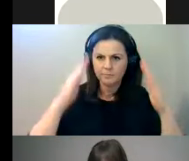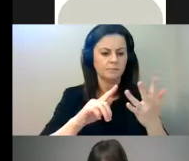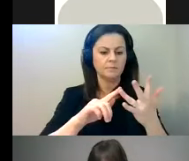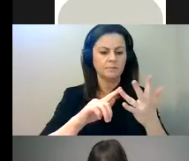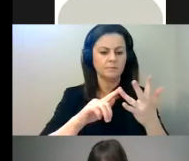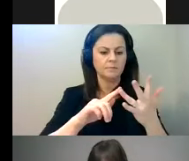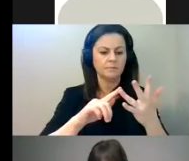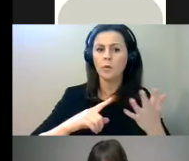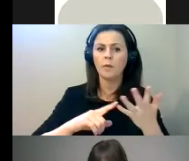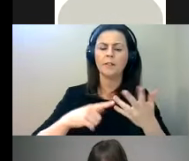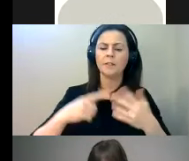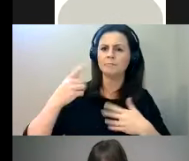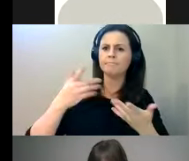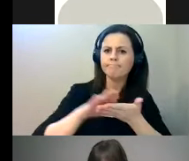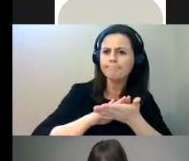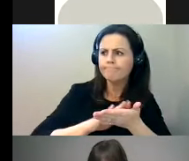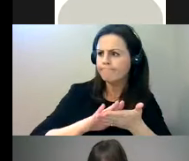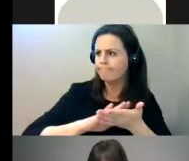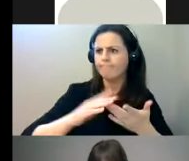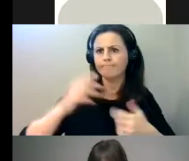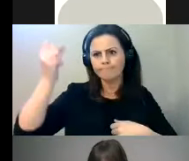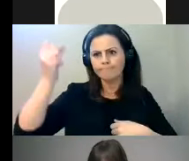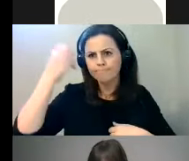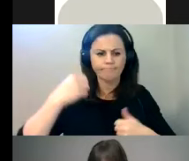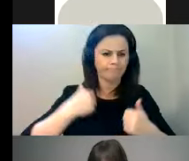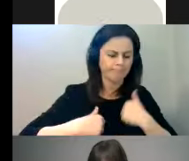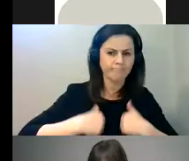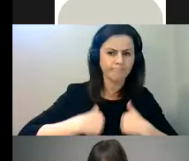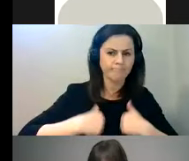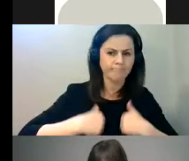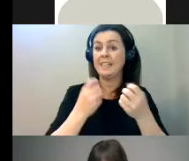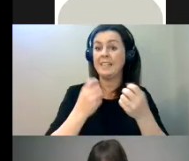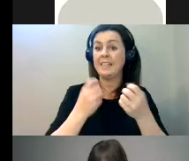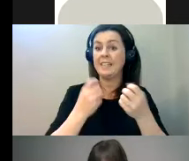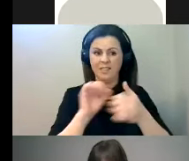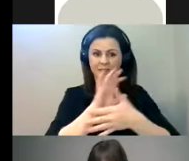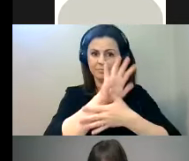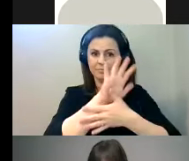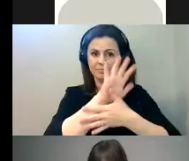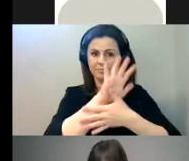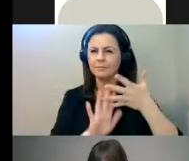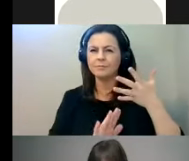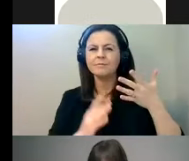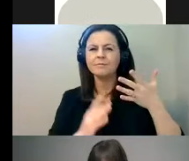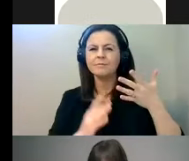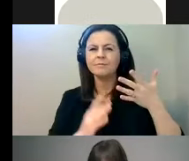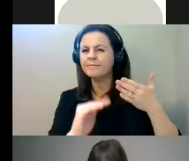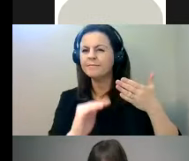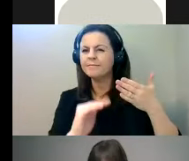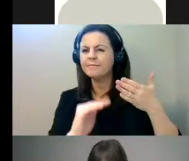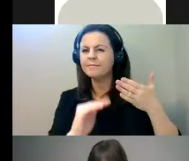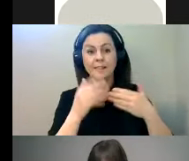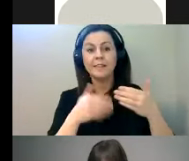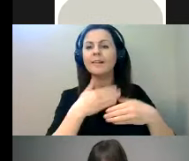hygiene, safety. So this is actually the next PowerPoint along, and you'll see that it's listed there when the PowerPoint comes